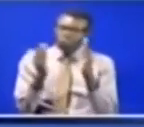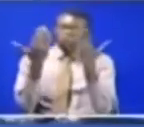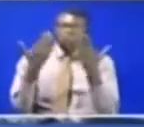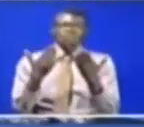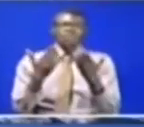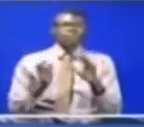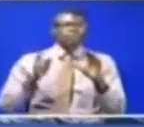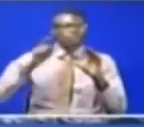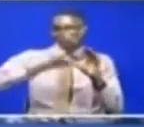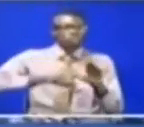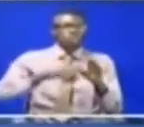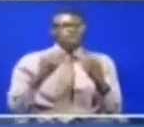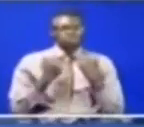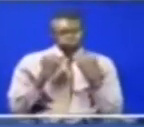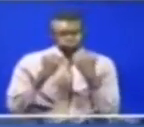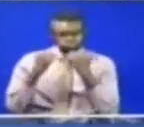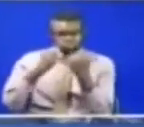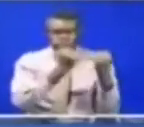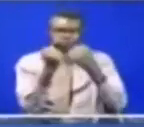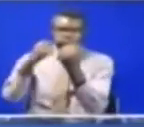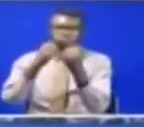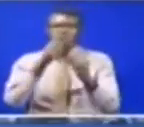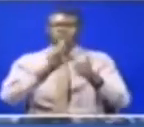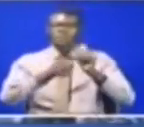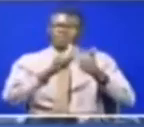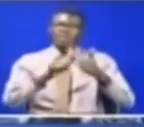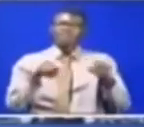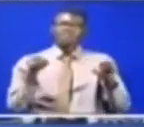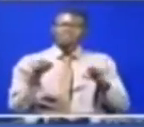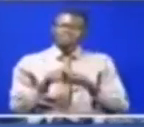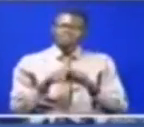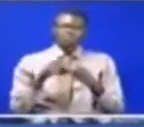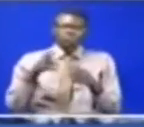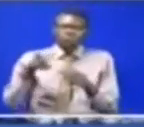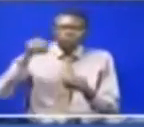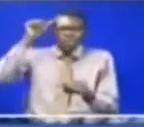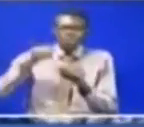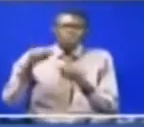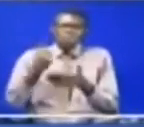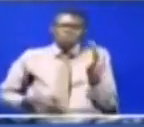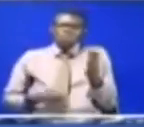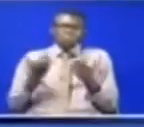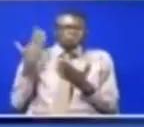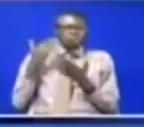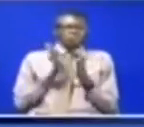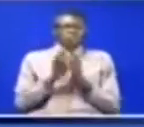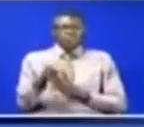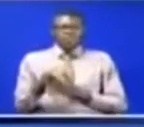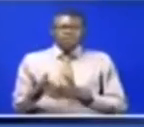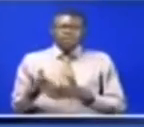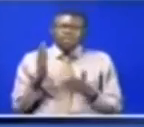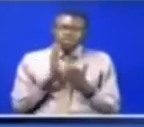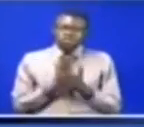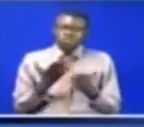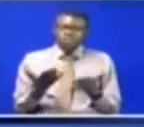take rallying and do it. What are the most fond memories you have of the two of you together? He was driving a